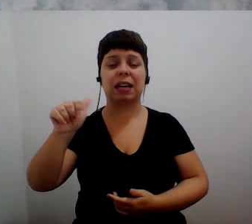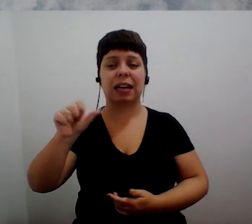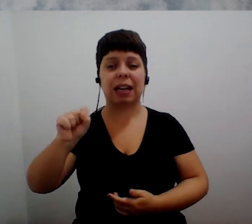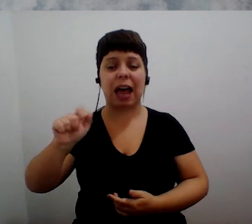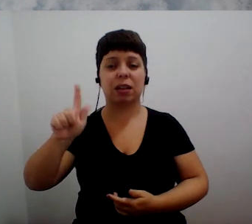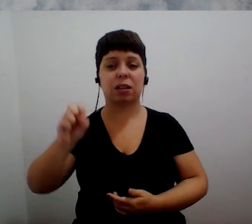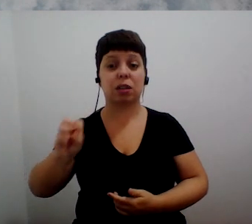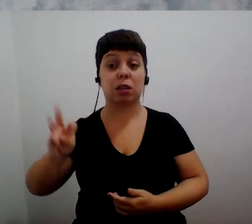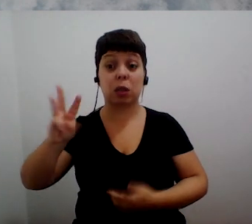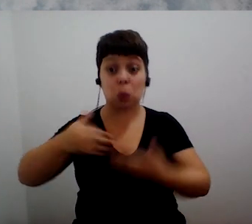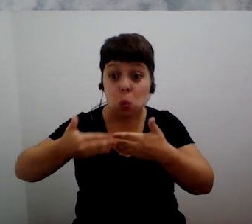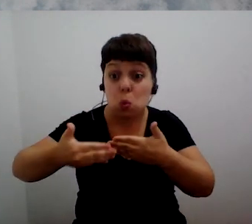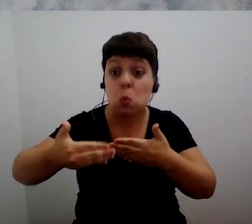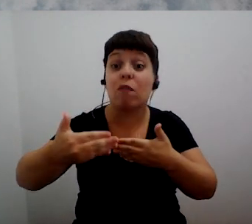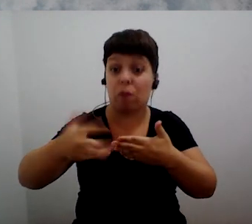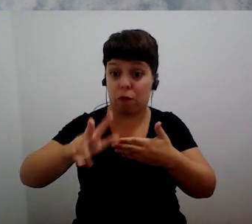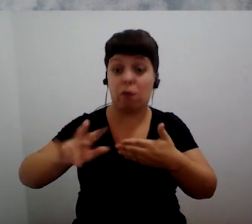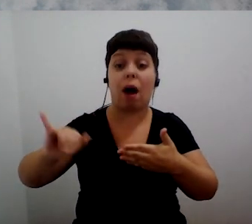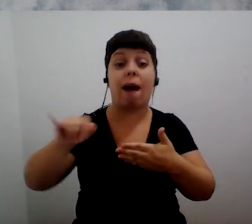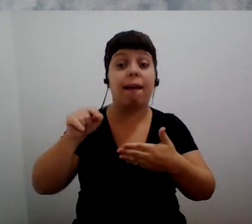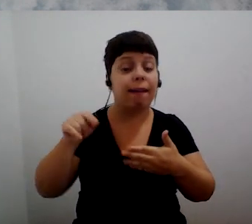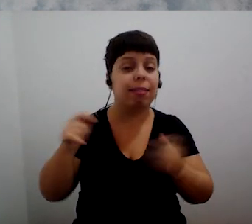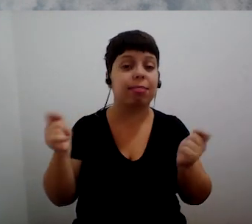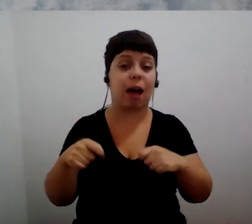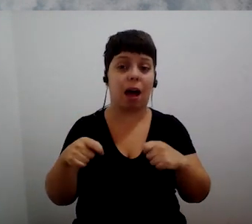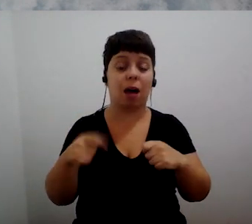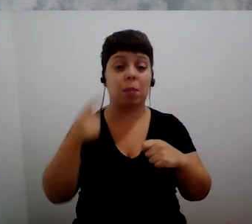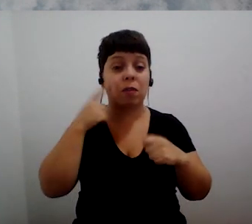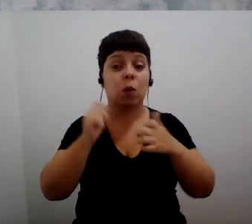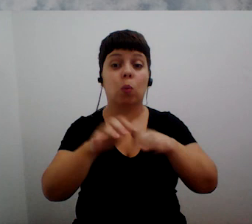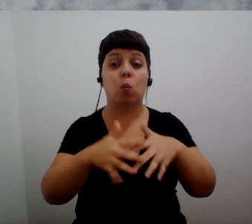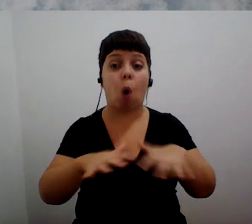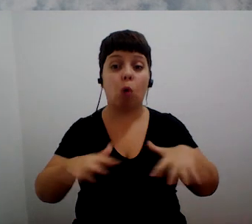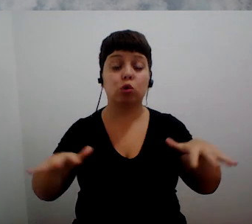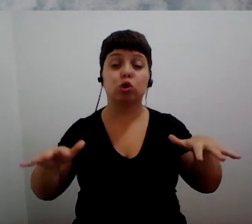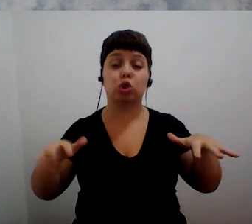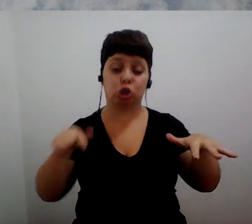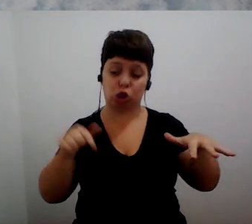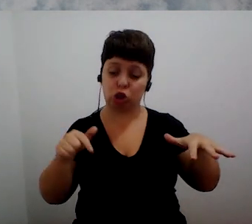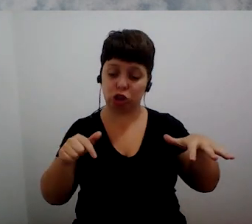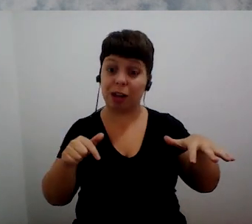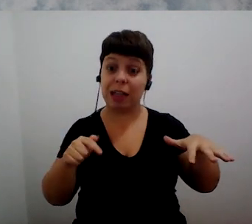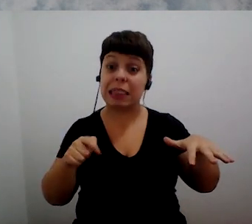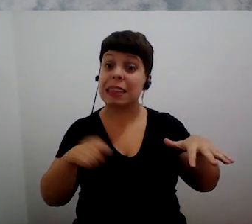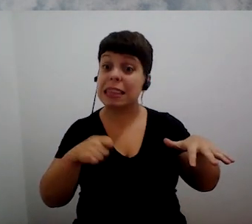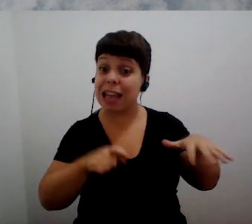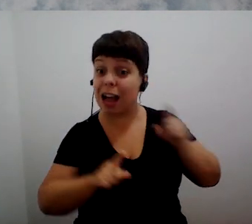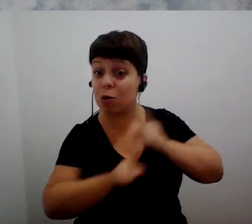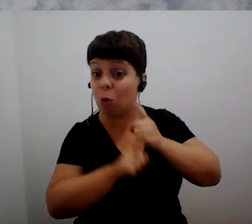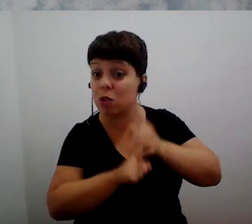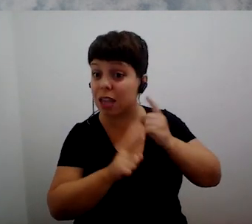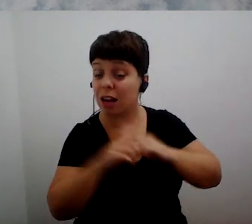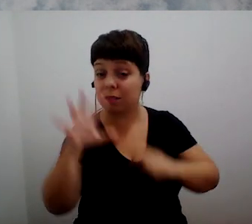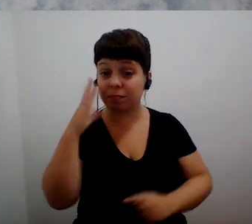can see the ocean that can provide a lot of solutions. 21% of the emission reductions